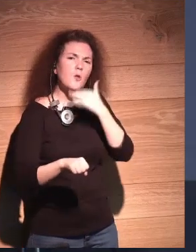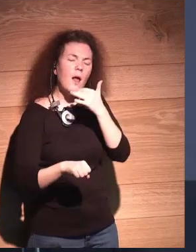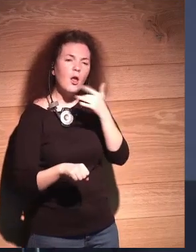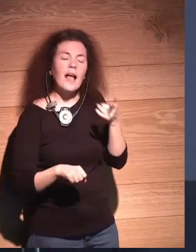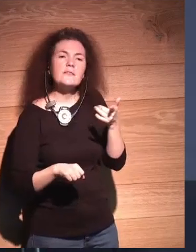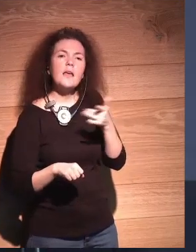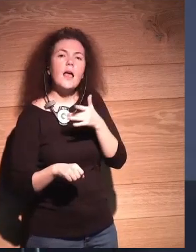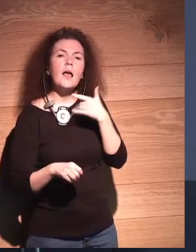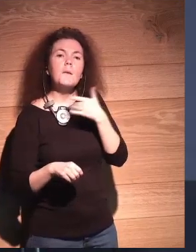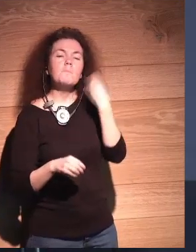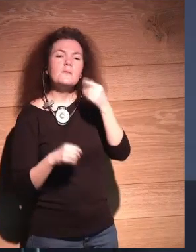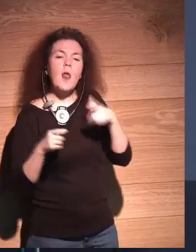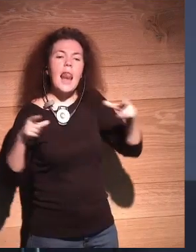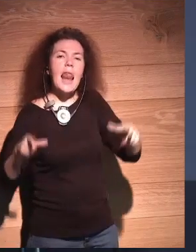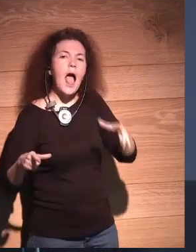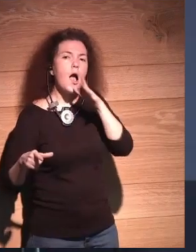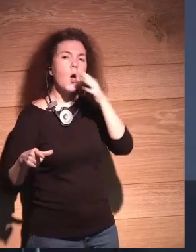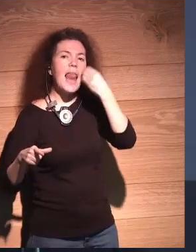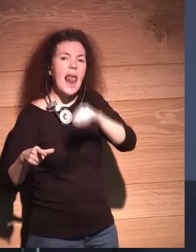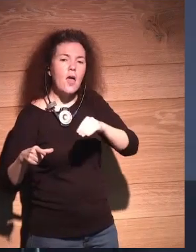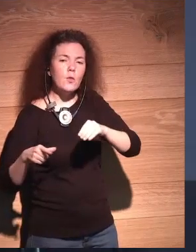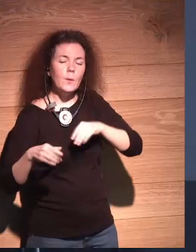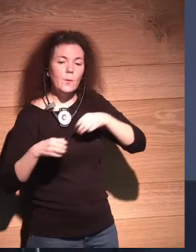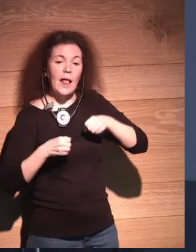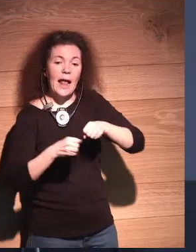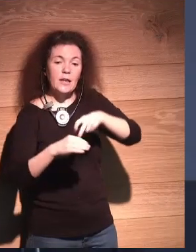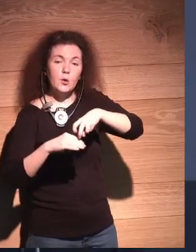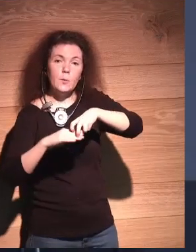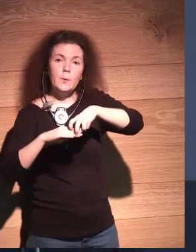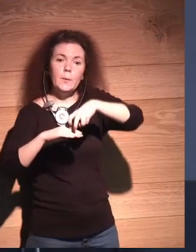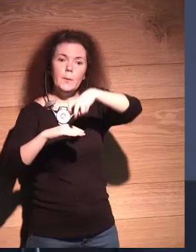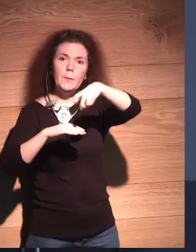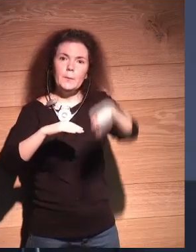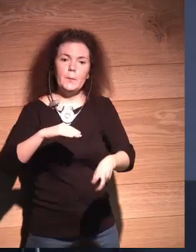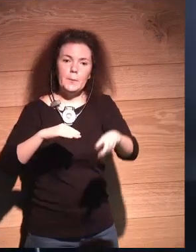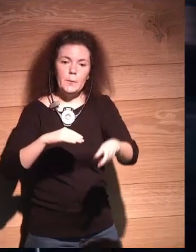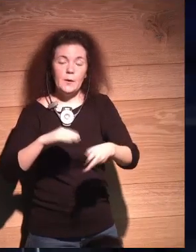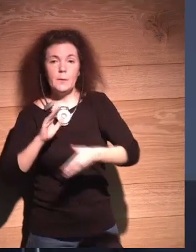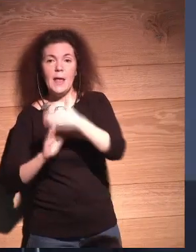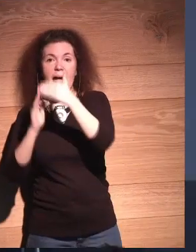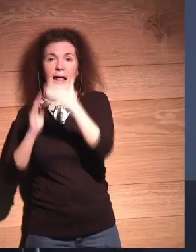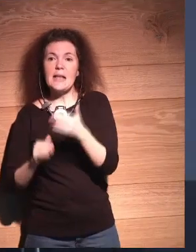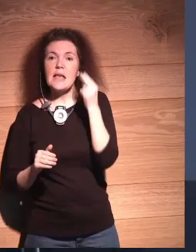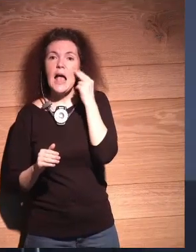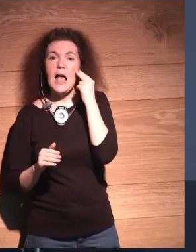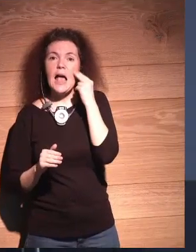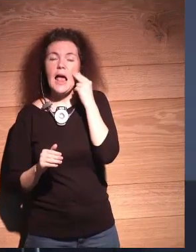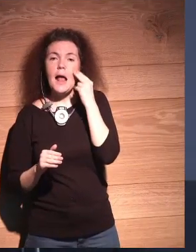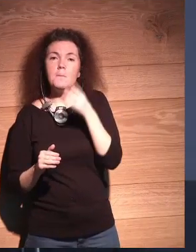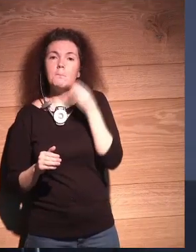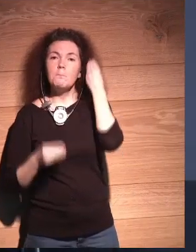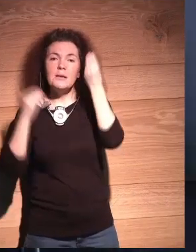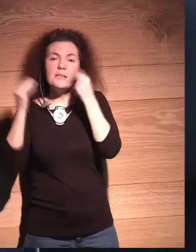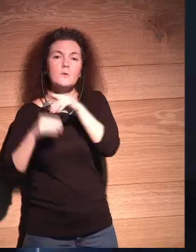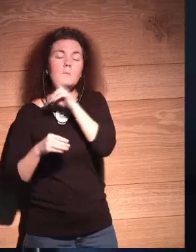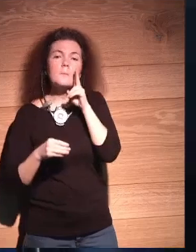little brothers in a stroller, and she decided to go through a nice lake, and at a given moment the stroller sank,